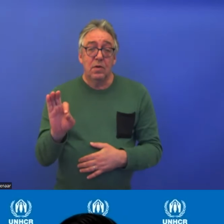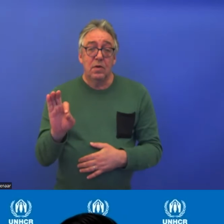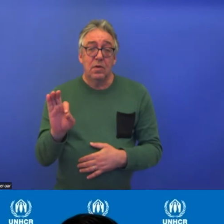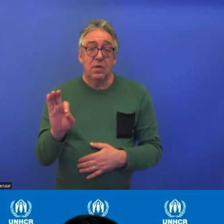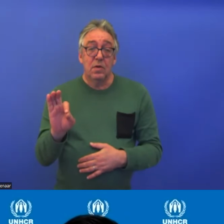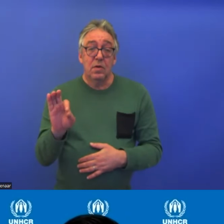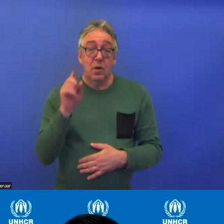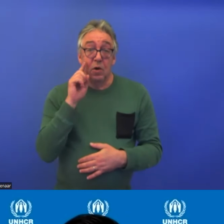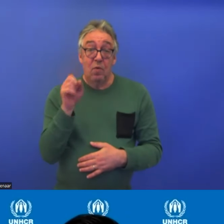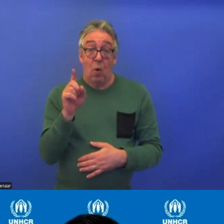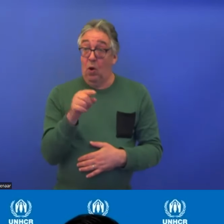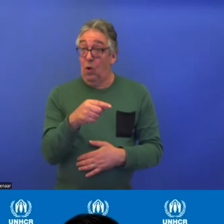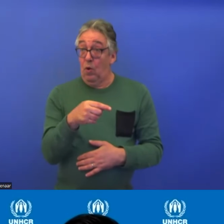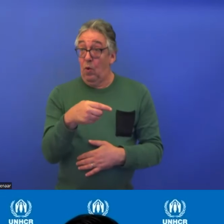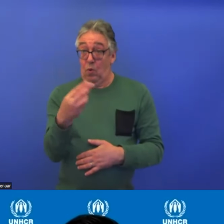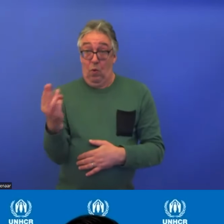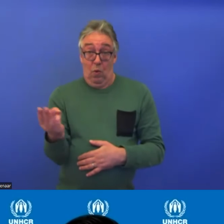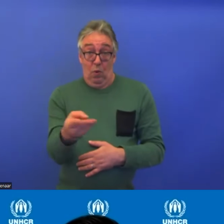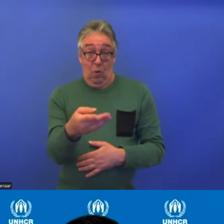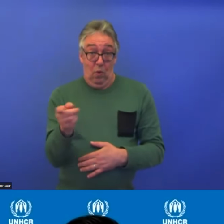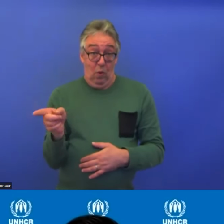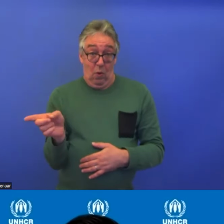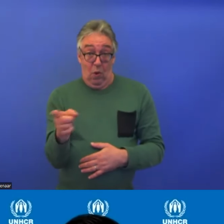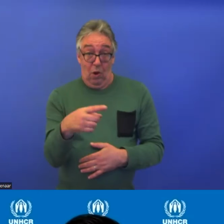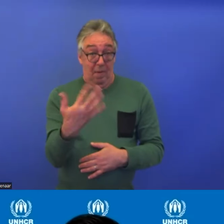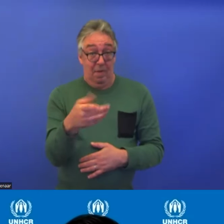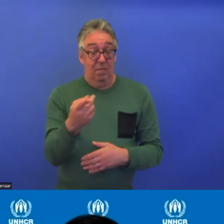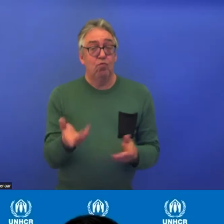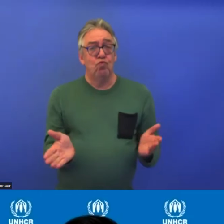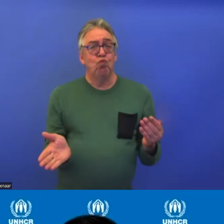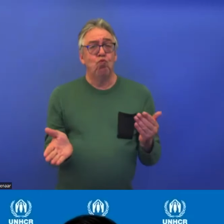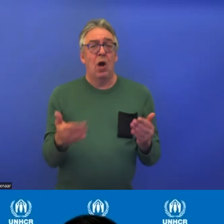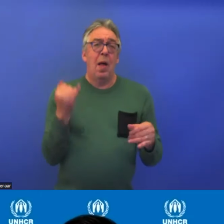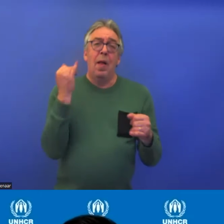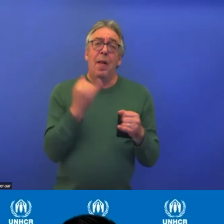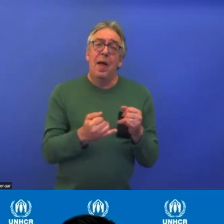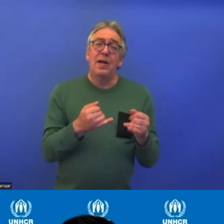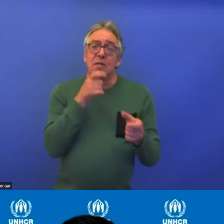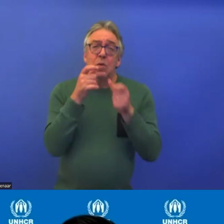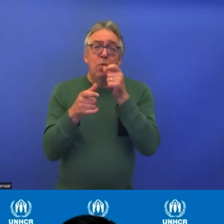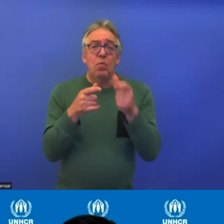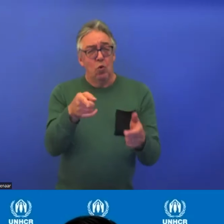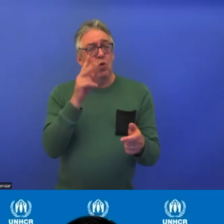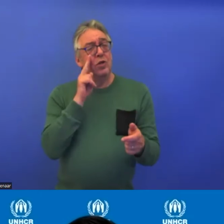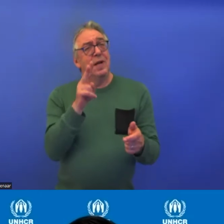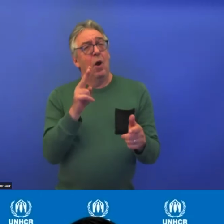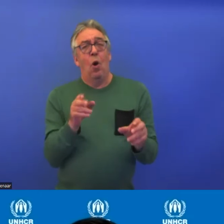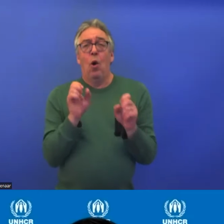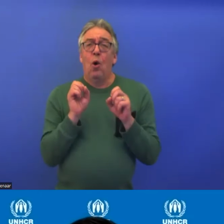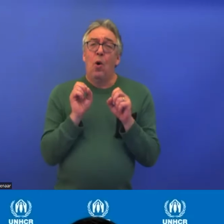all of you. Maybe you could do a closing remark, right, on what are the opportunities to get